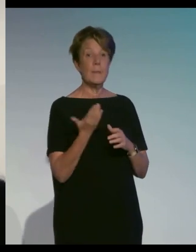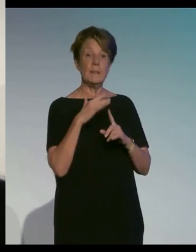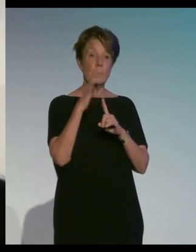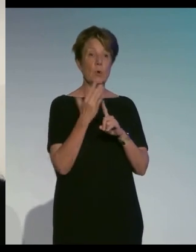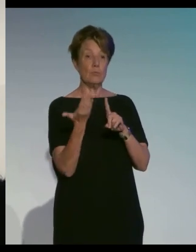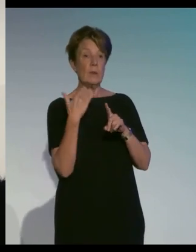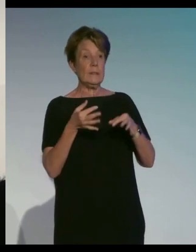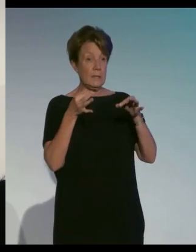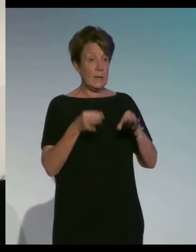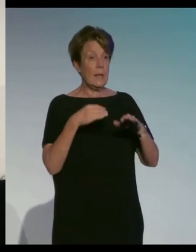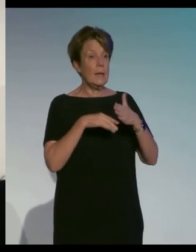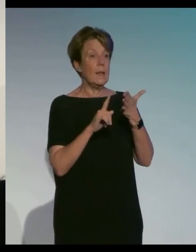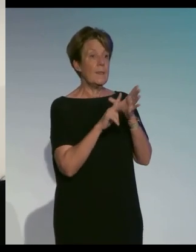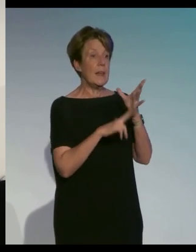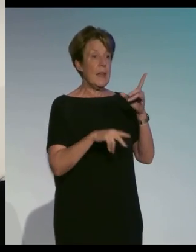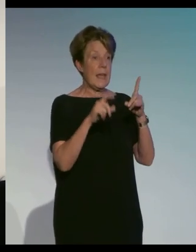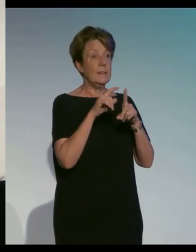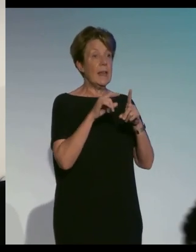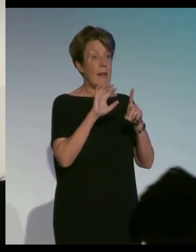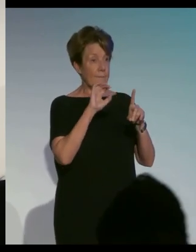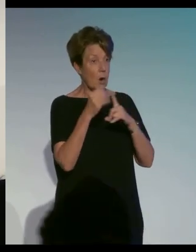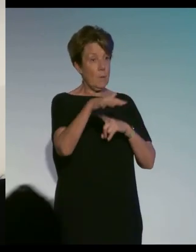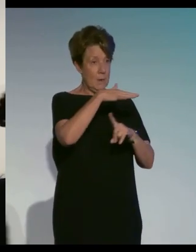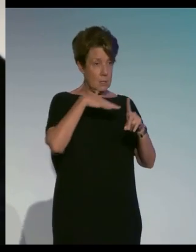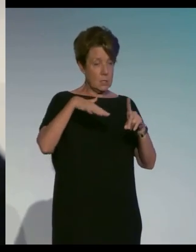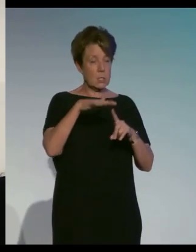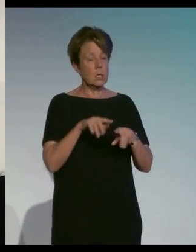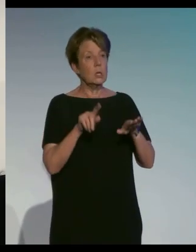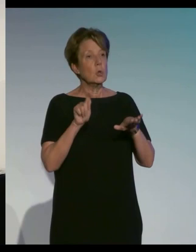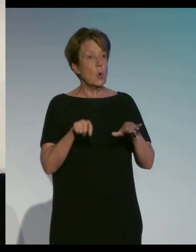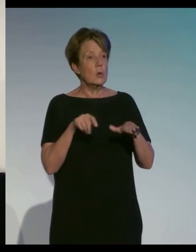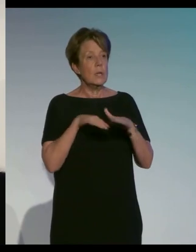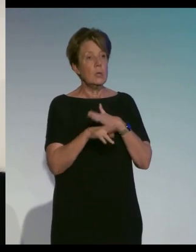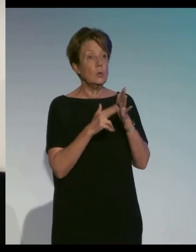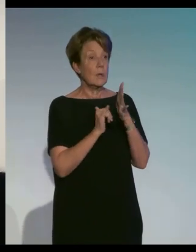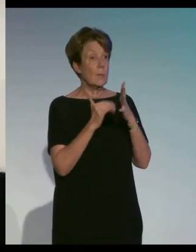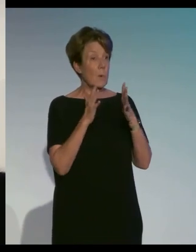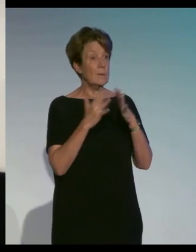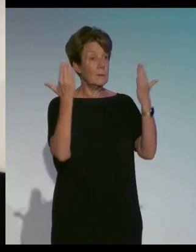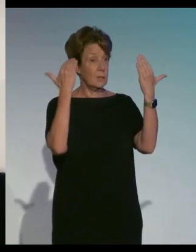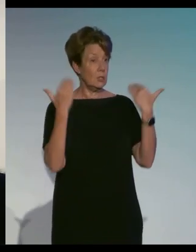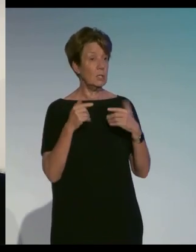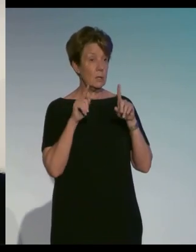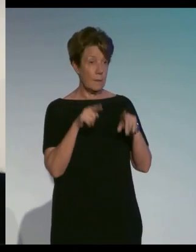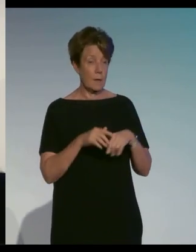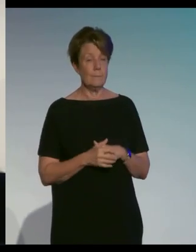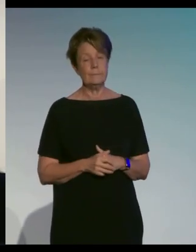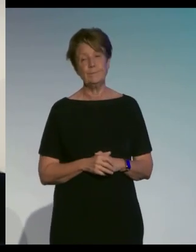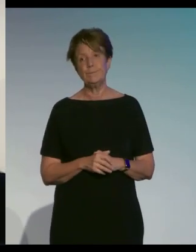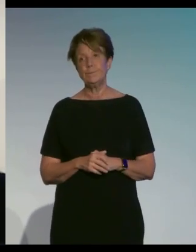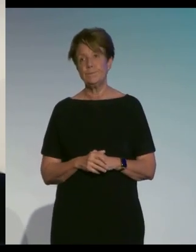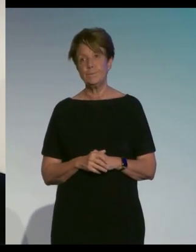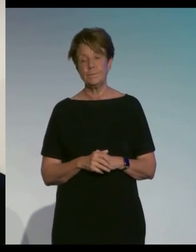in the Land Environment Court of New South Wales. And that the judge there, in a case that